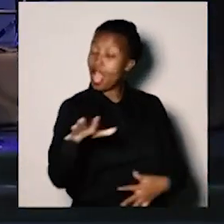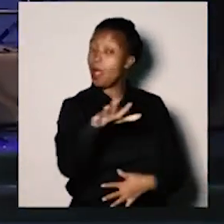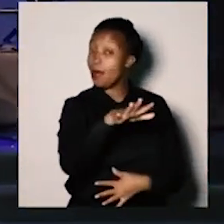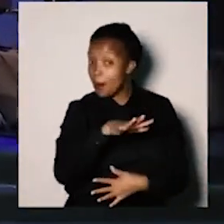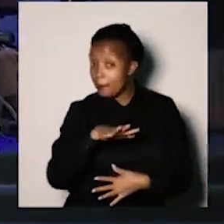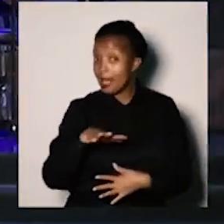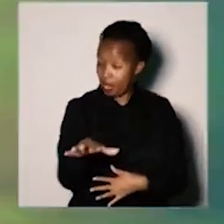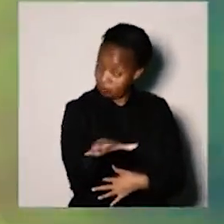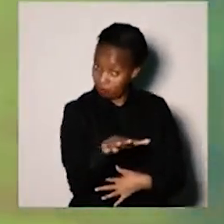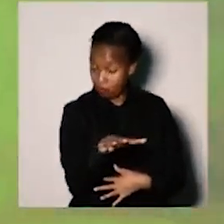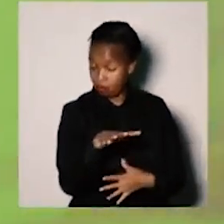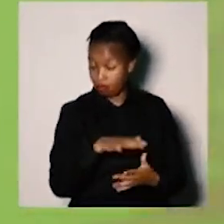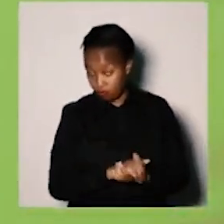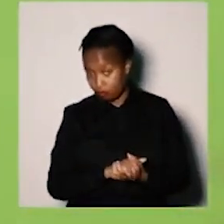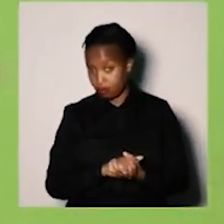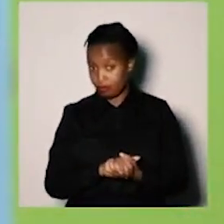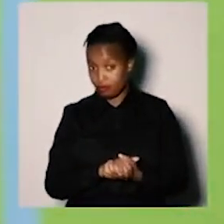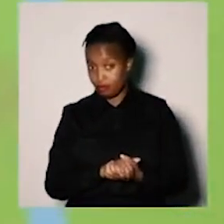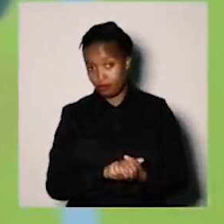Gymnasium.